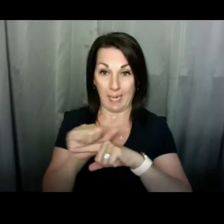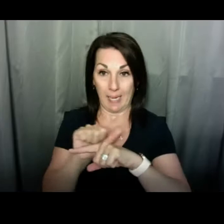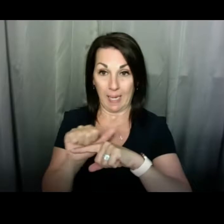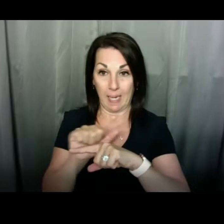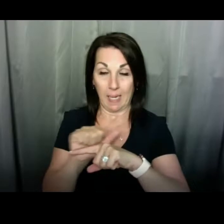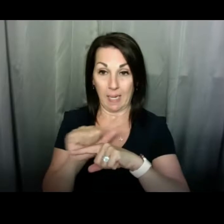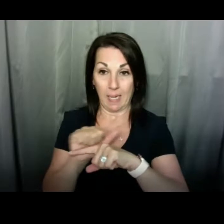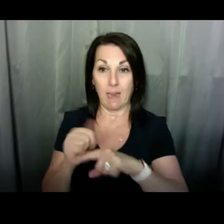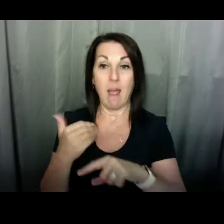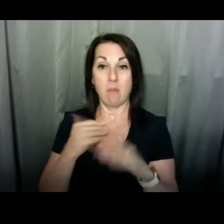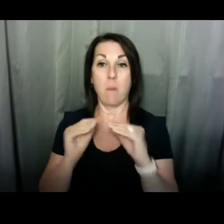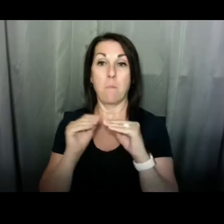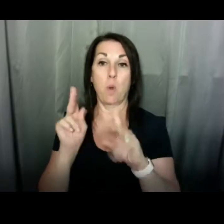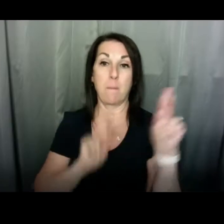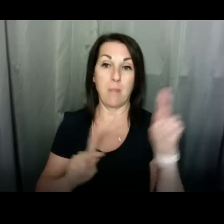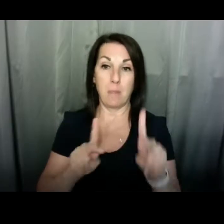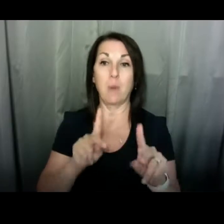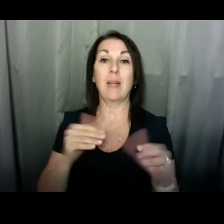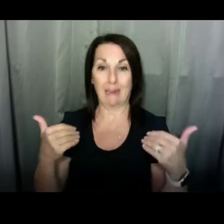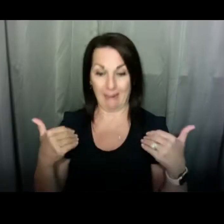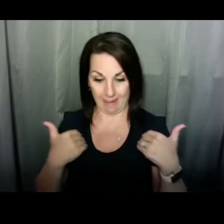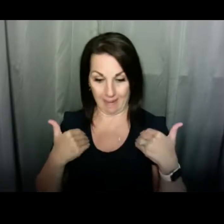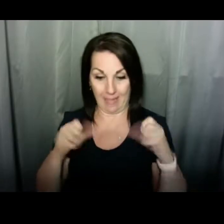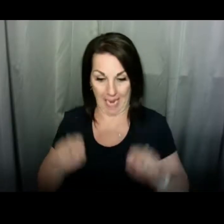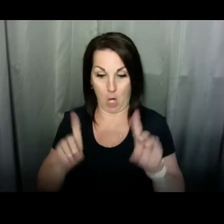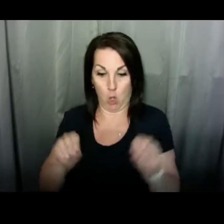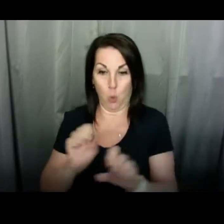so that we can have more people who can actually do the work of D,